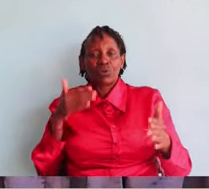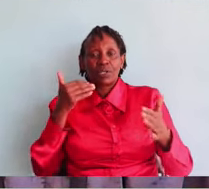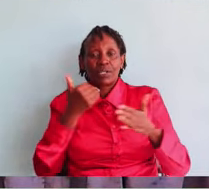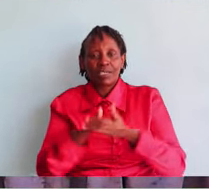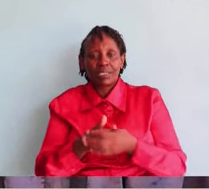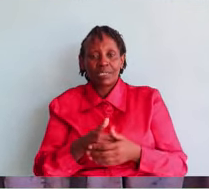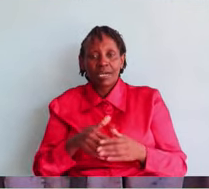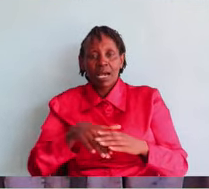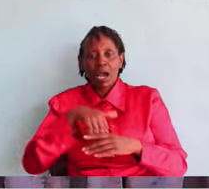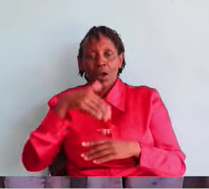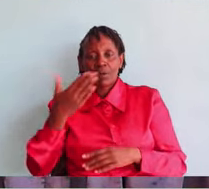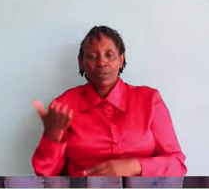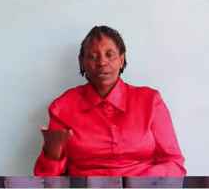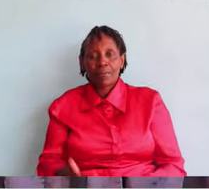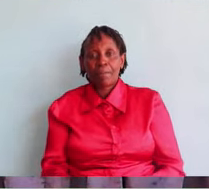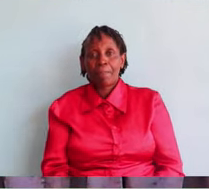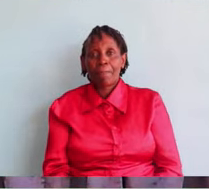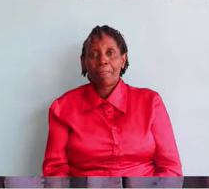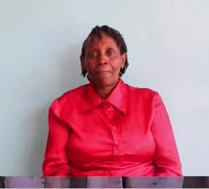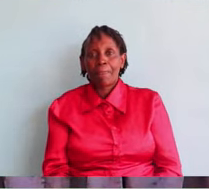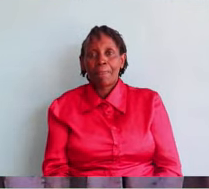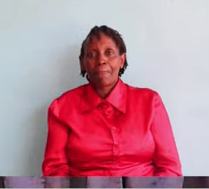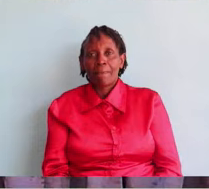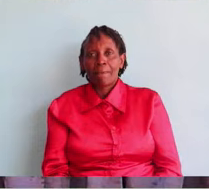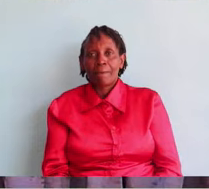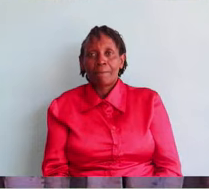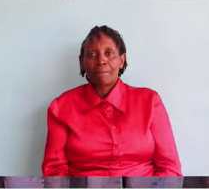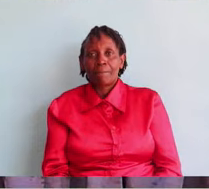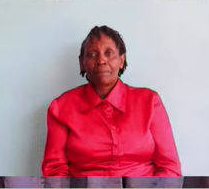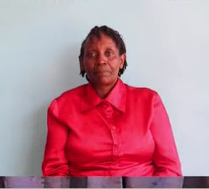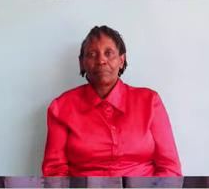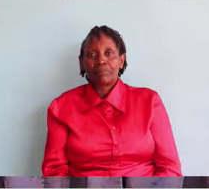as a community. As